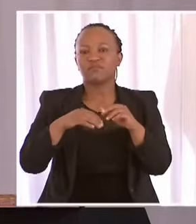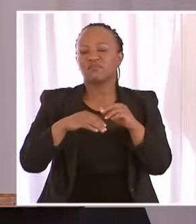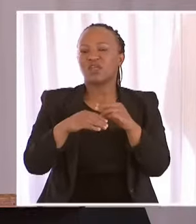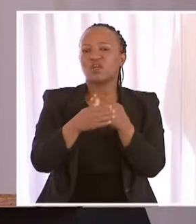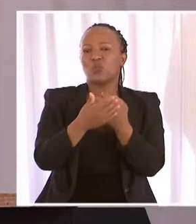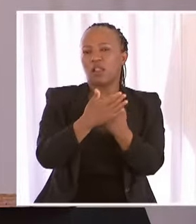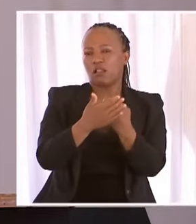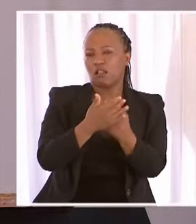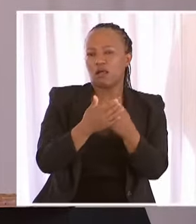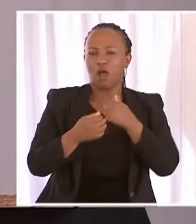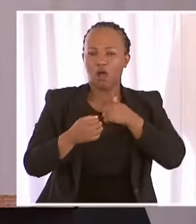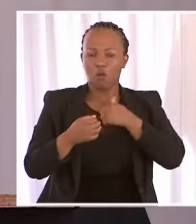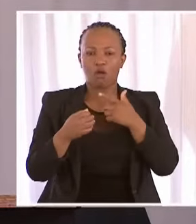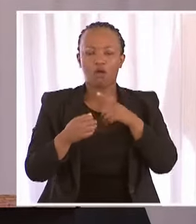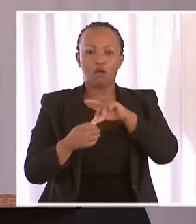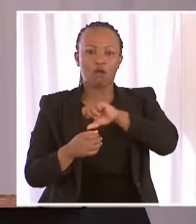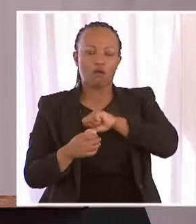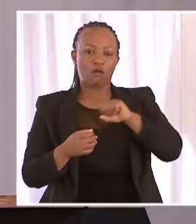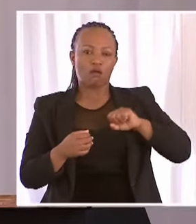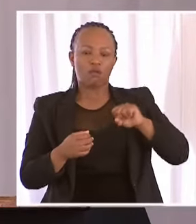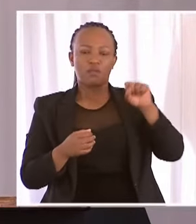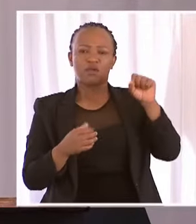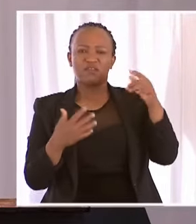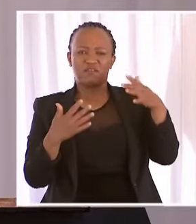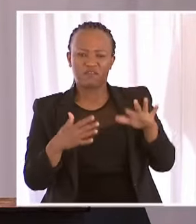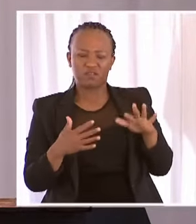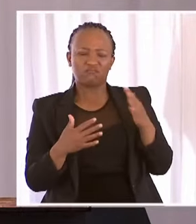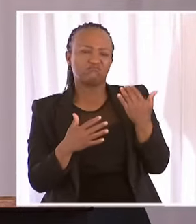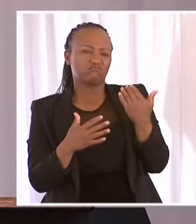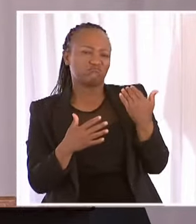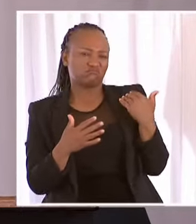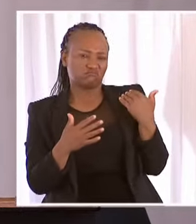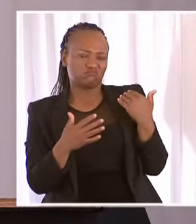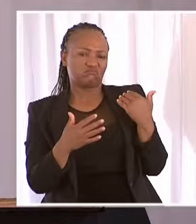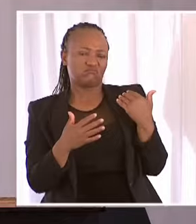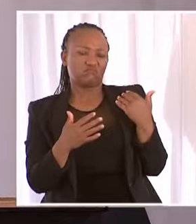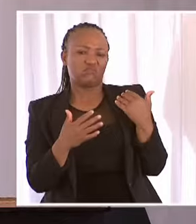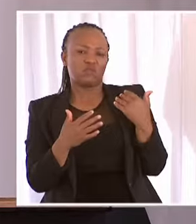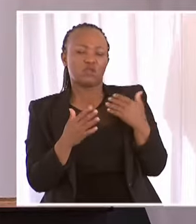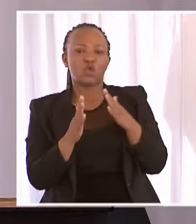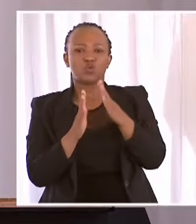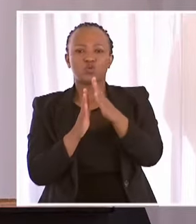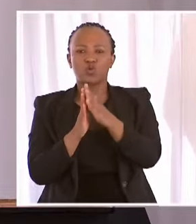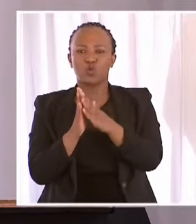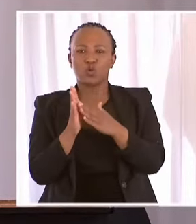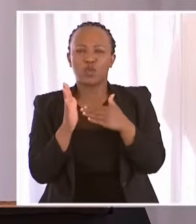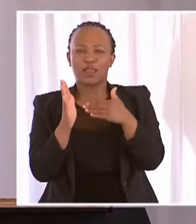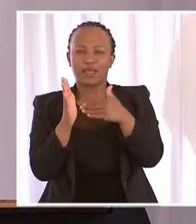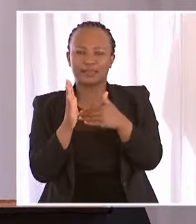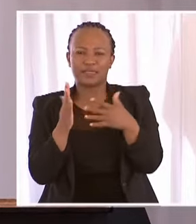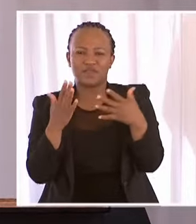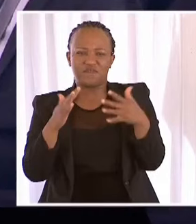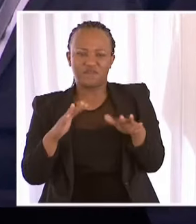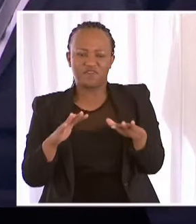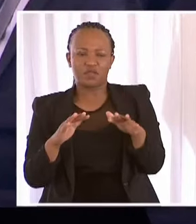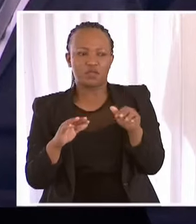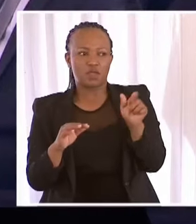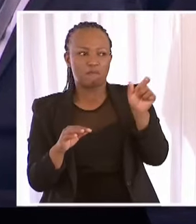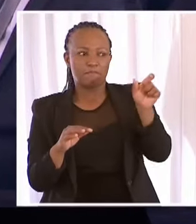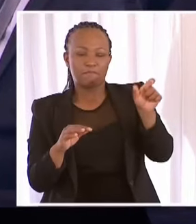not as Victoria Nuland, one of the most atrocious human beings, I will